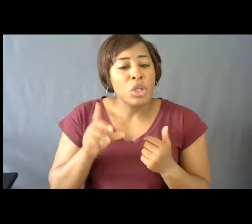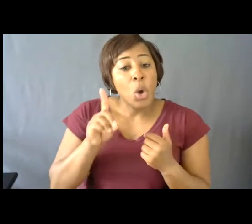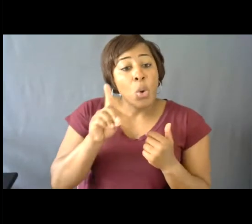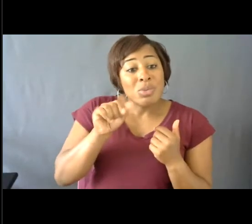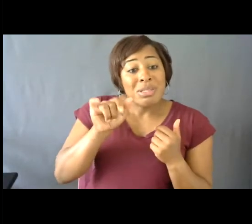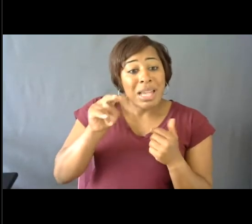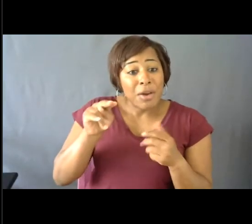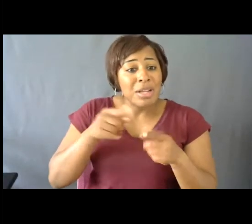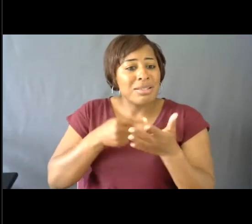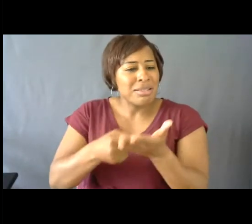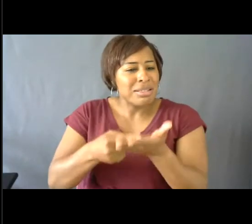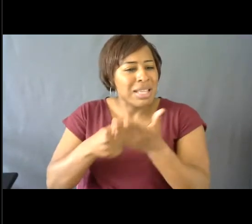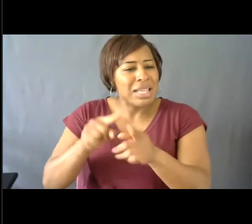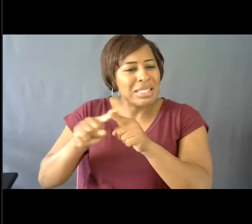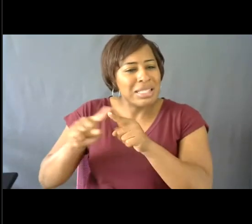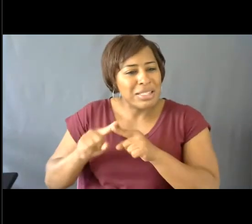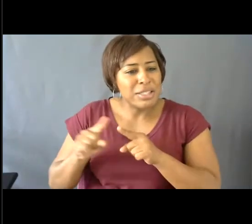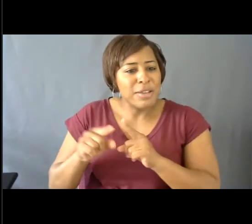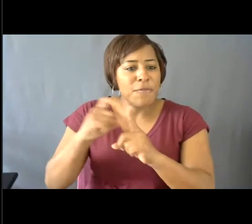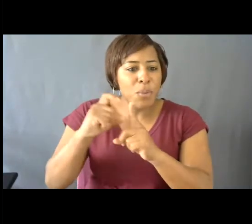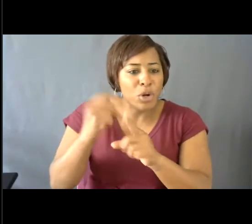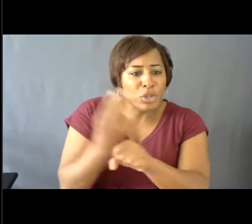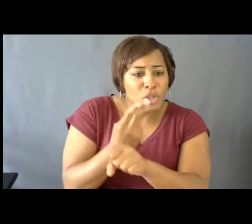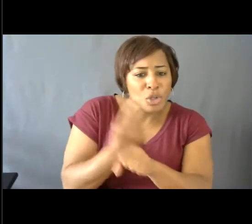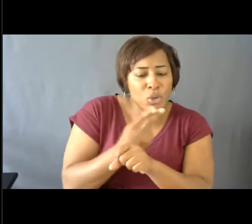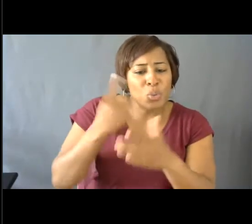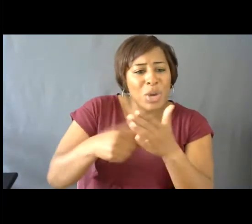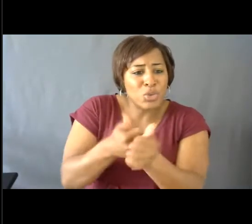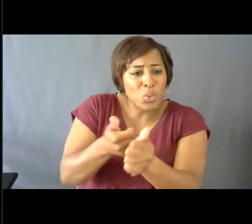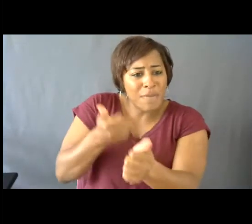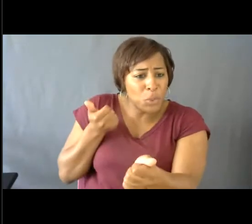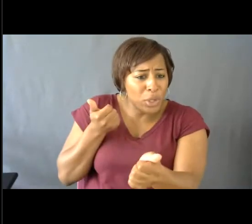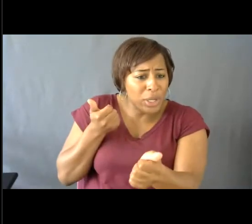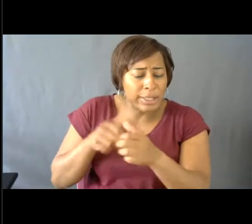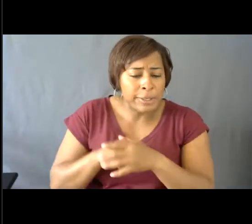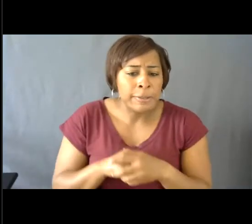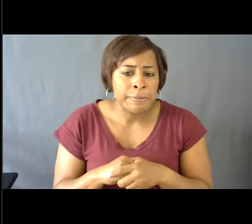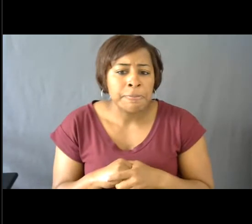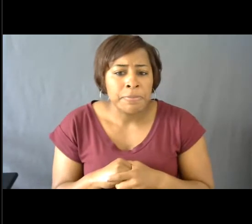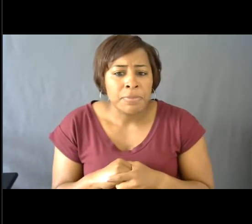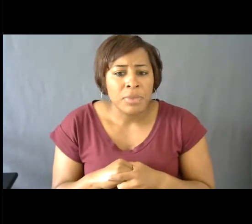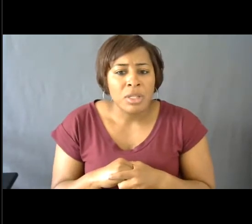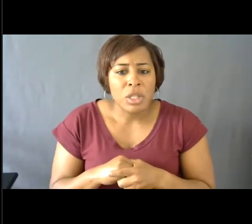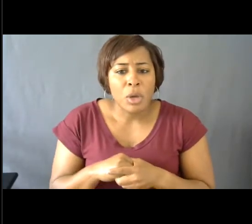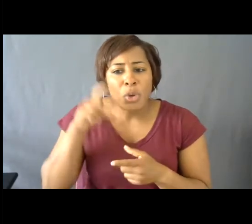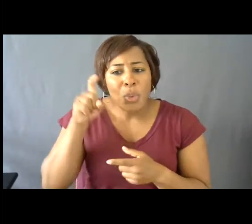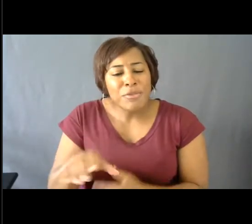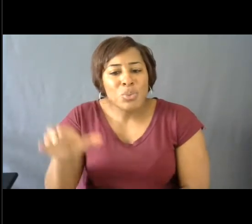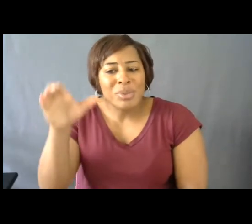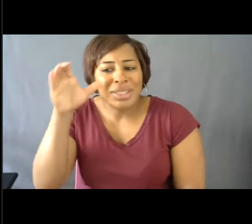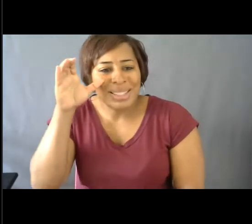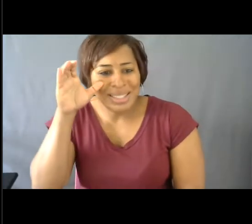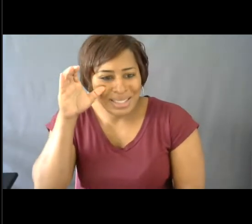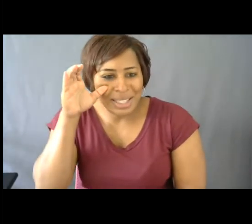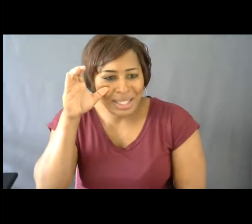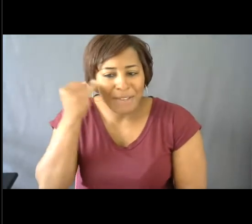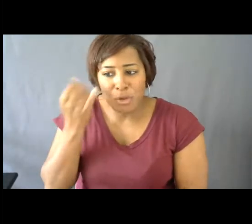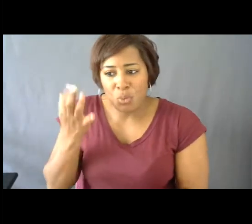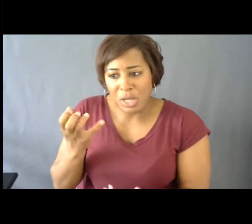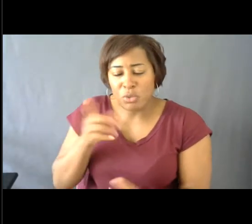or things to do. And, like Trevor said, just how to listen in order to best serve them. Because I don't